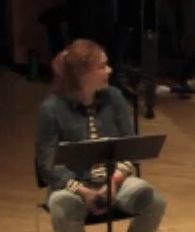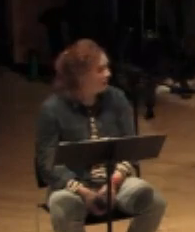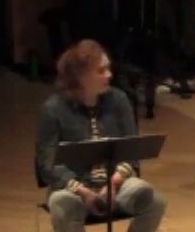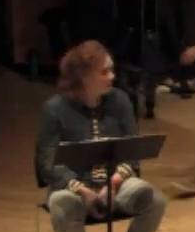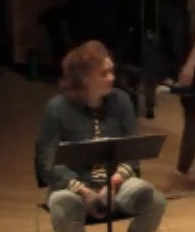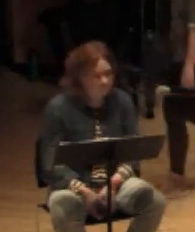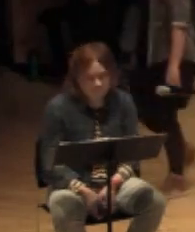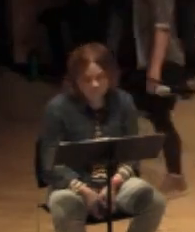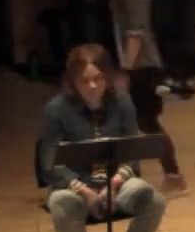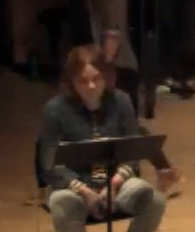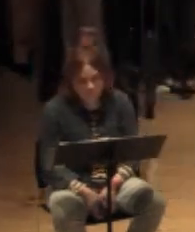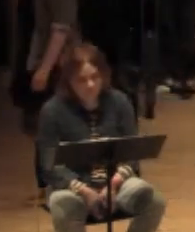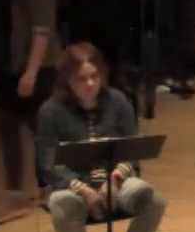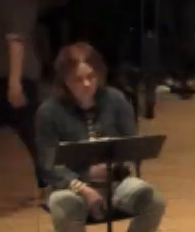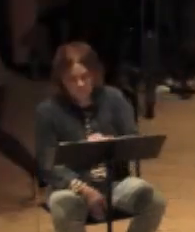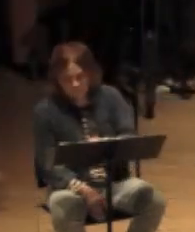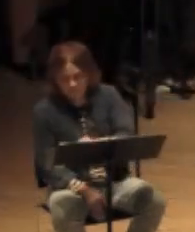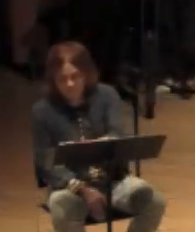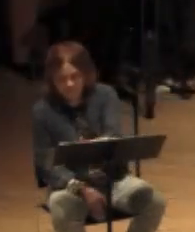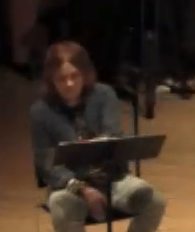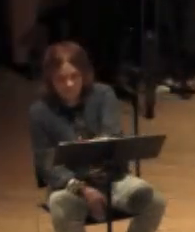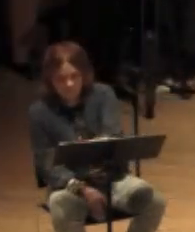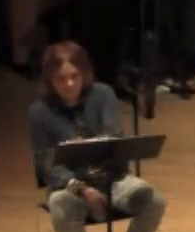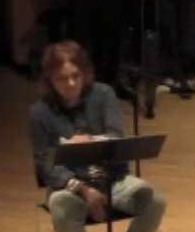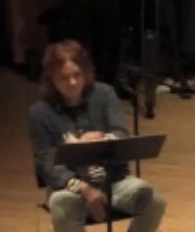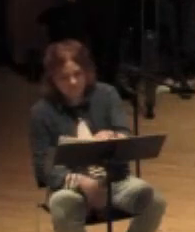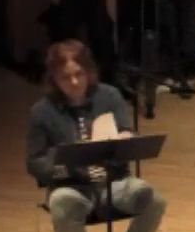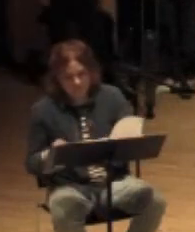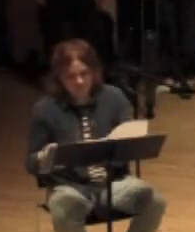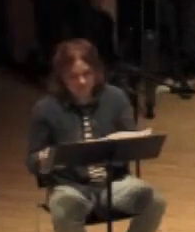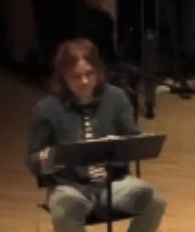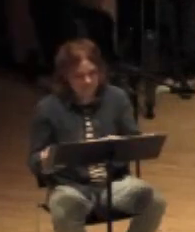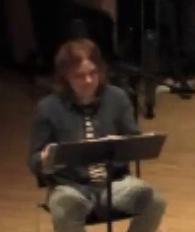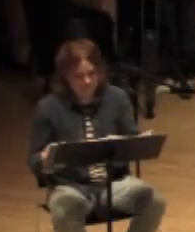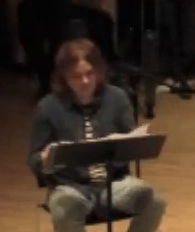do it you you don't want to take up that much time oh no not that much